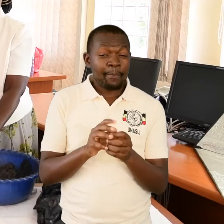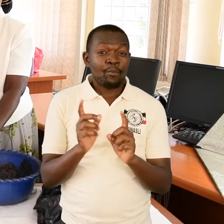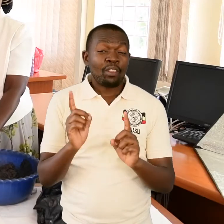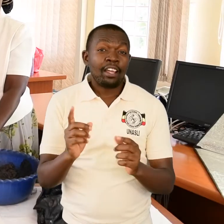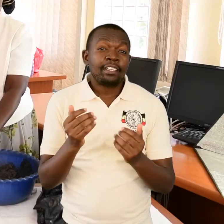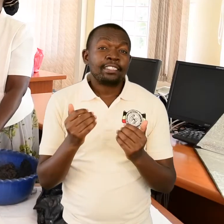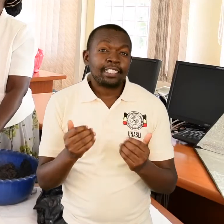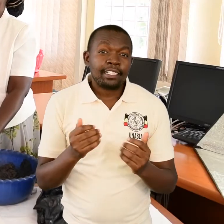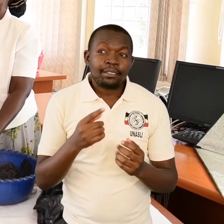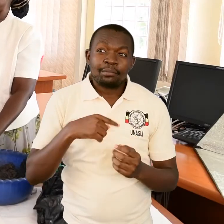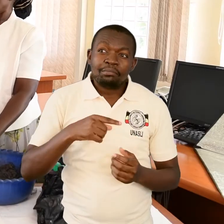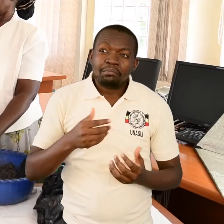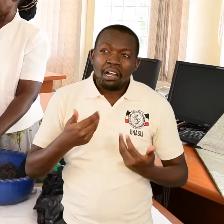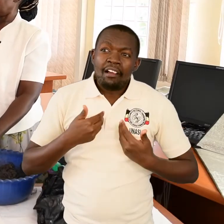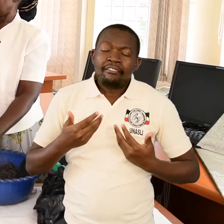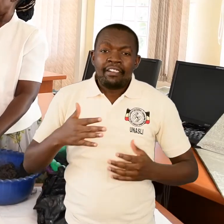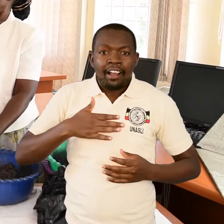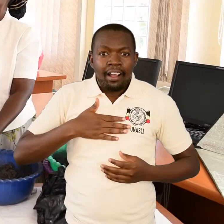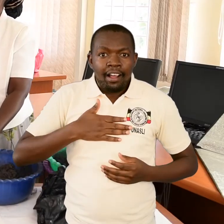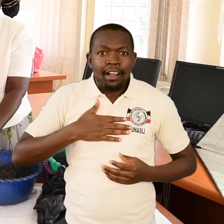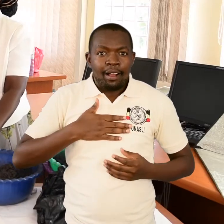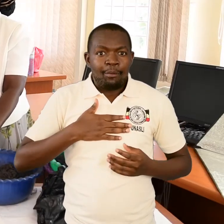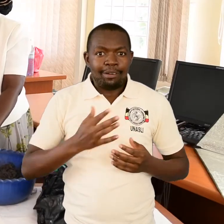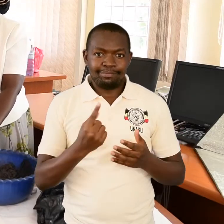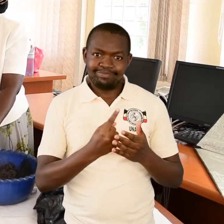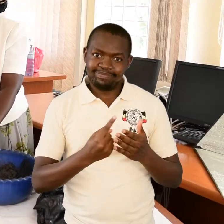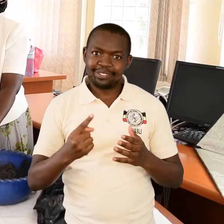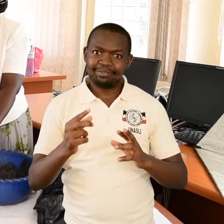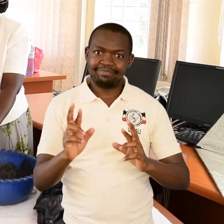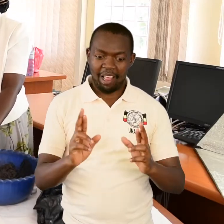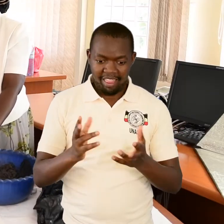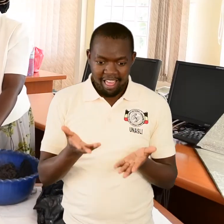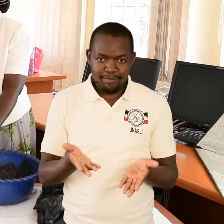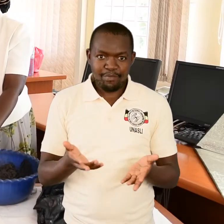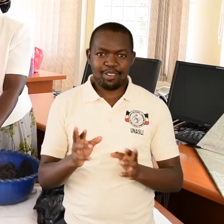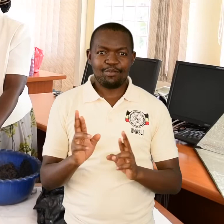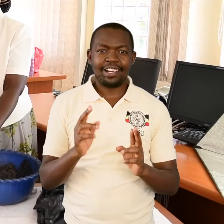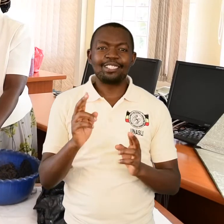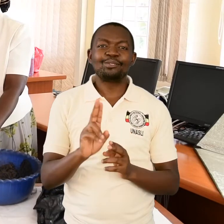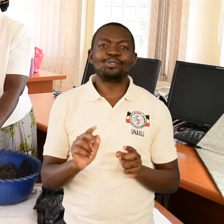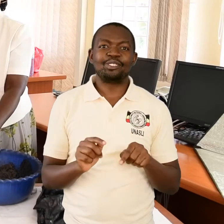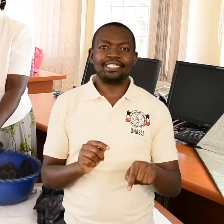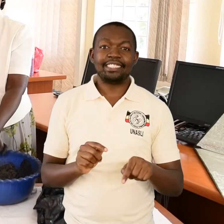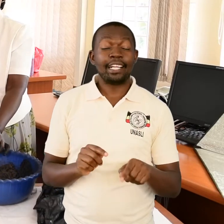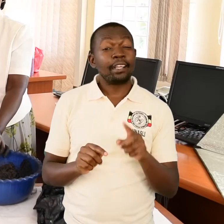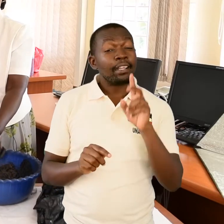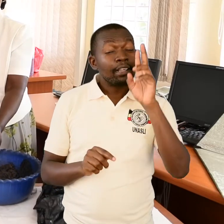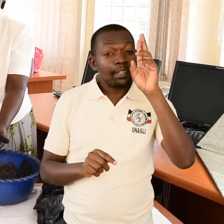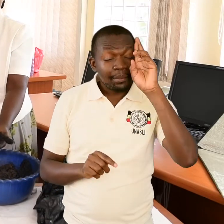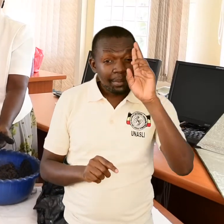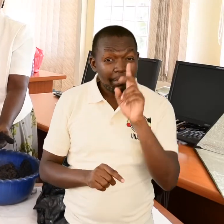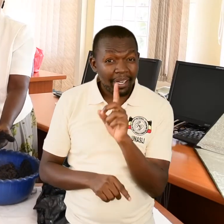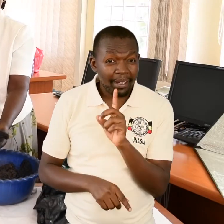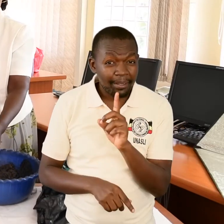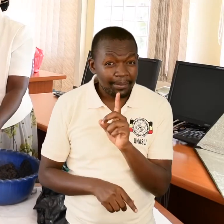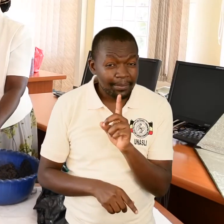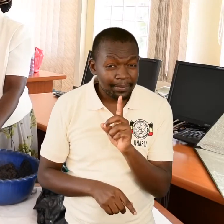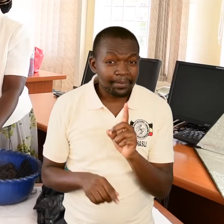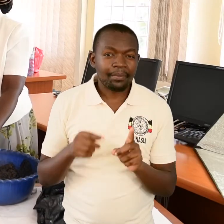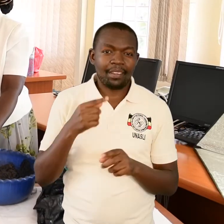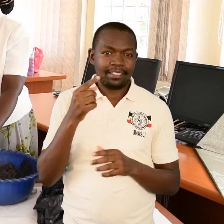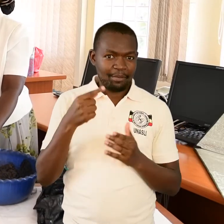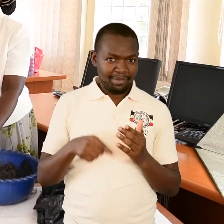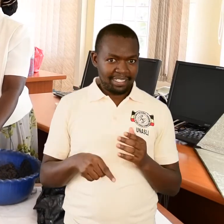we have our product ready for use, remember we said we can